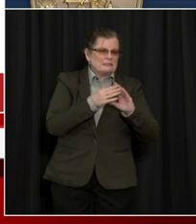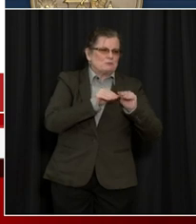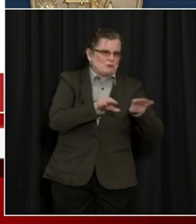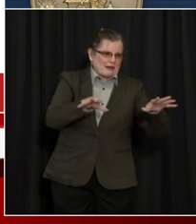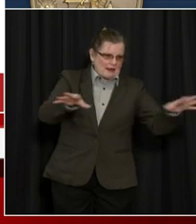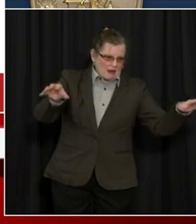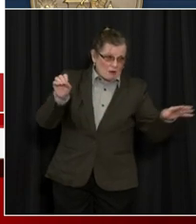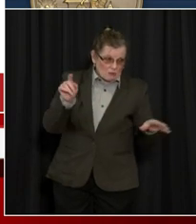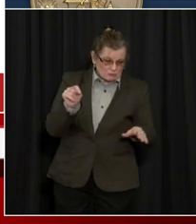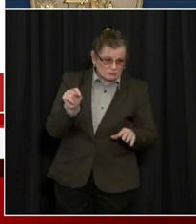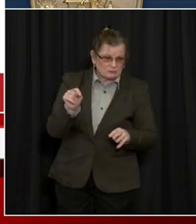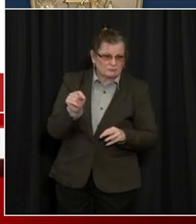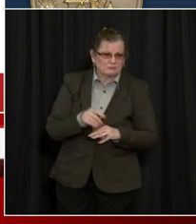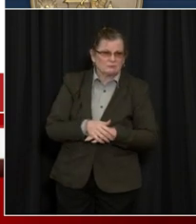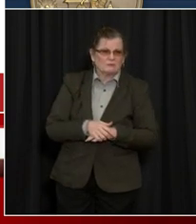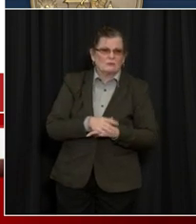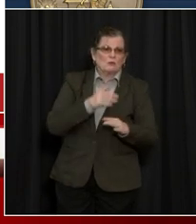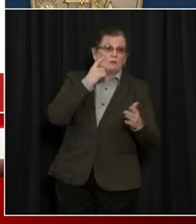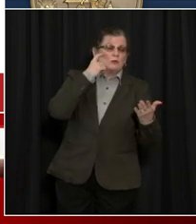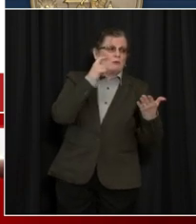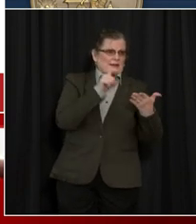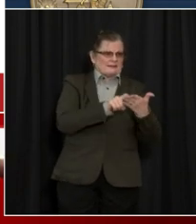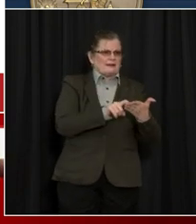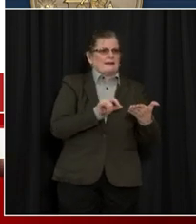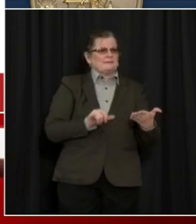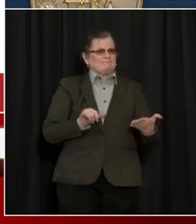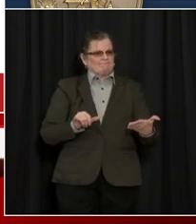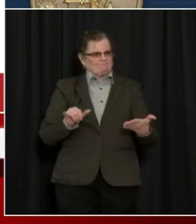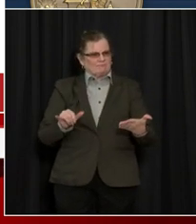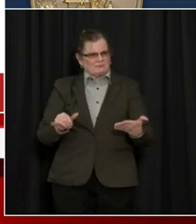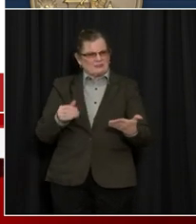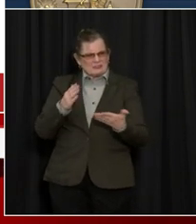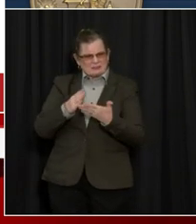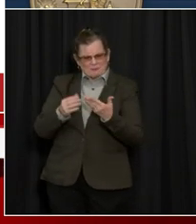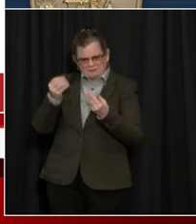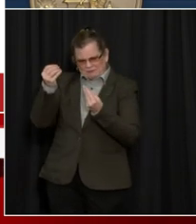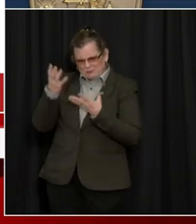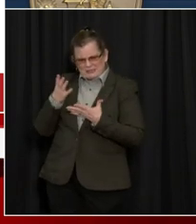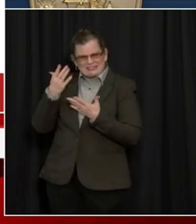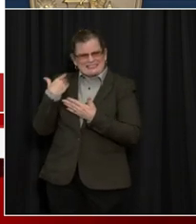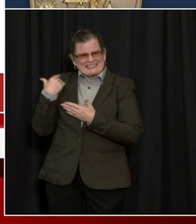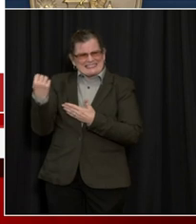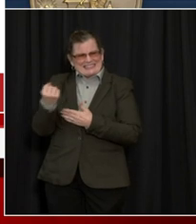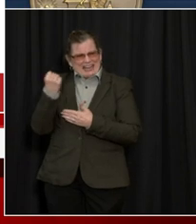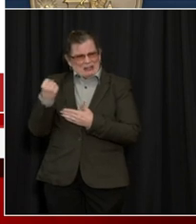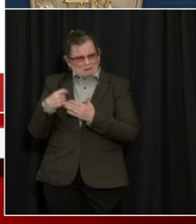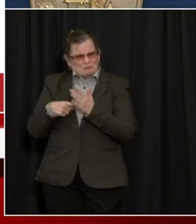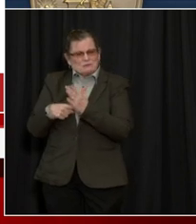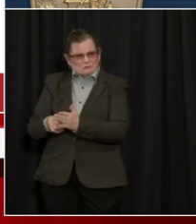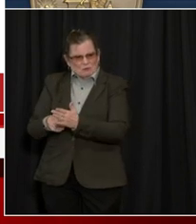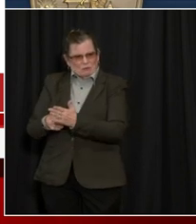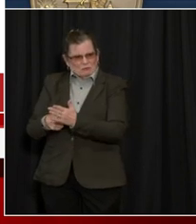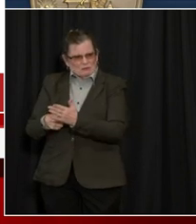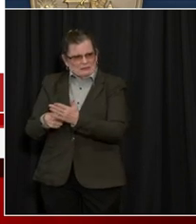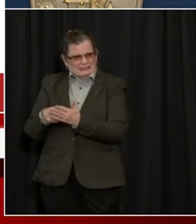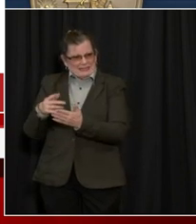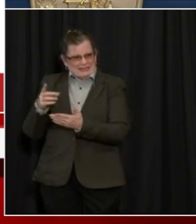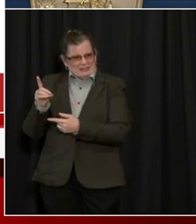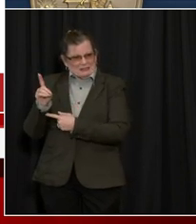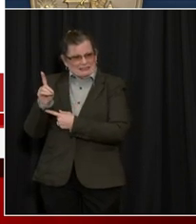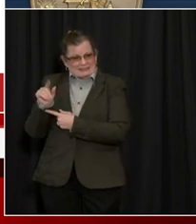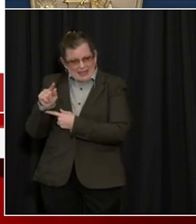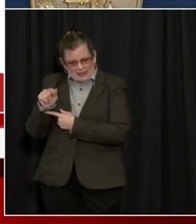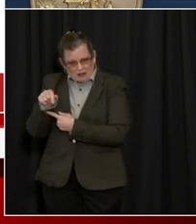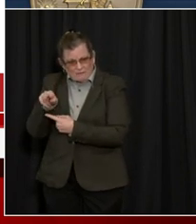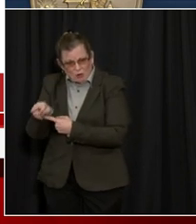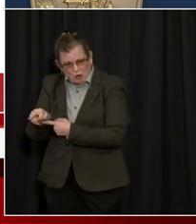Saturday, and we posted on Saturday that we thought this day and the data from that day had to be carefully looked at